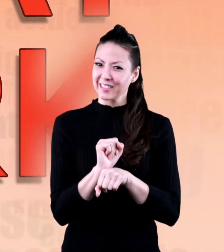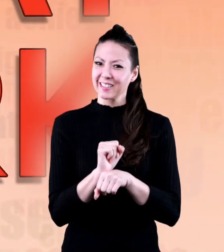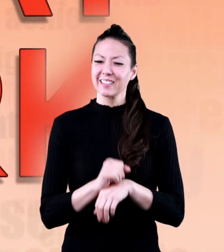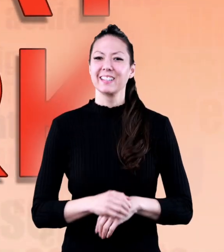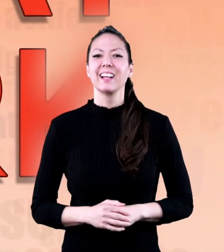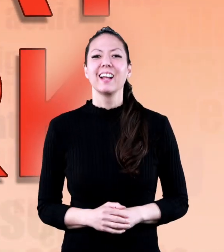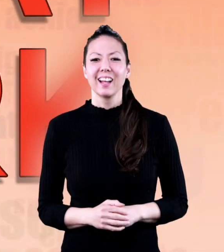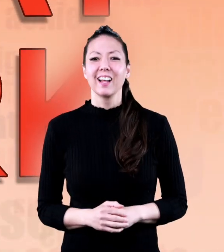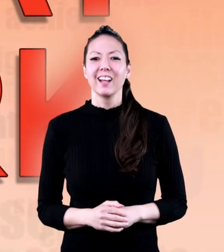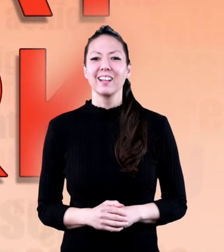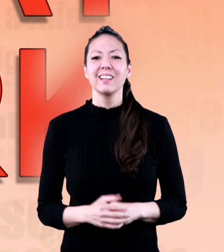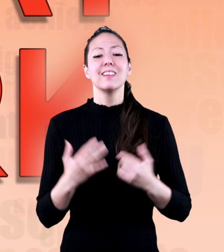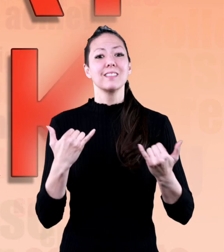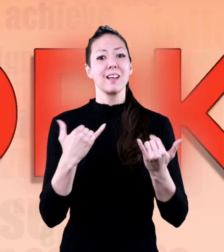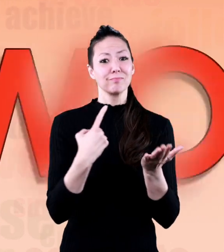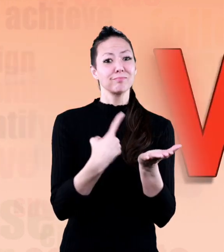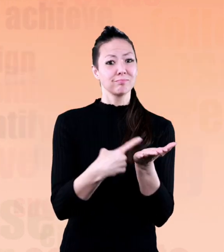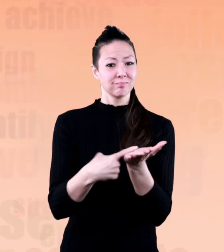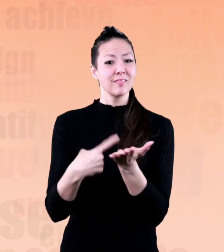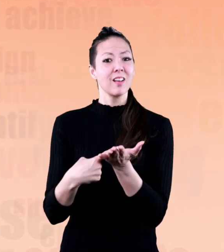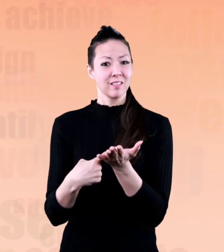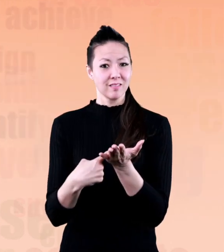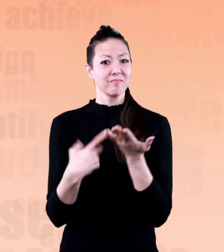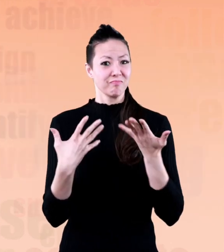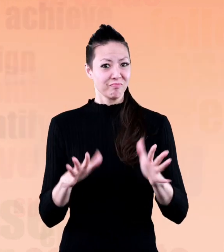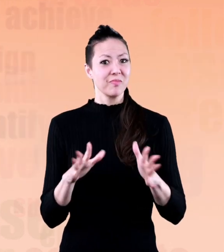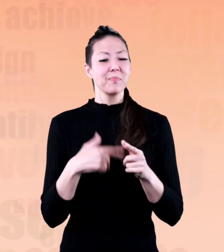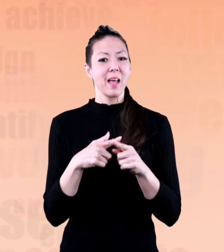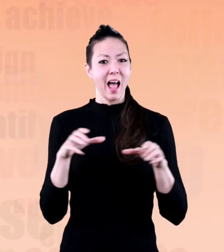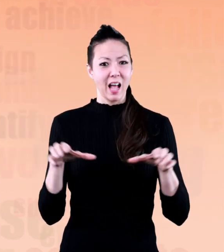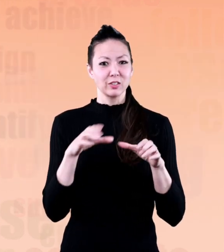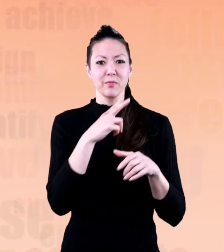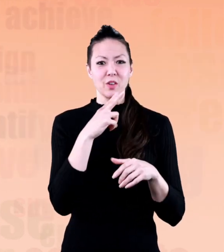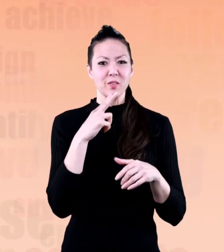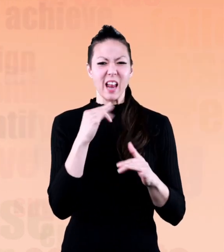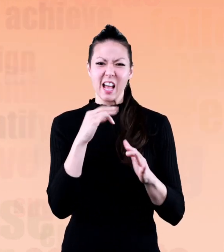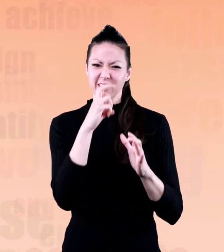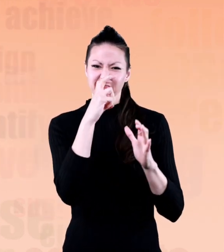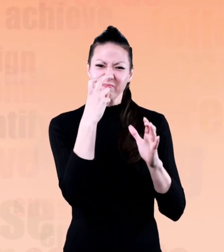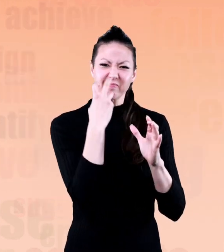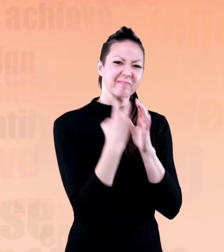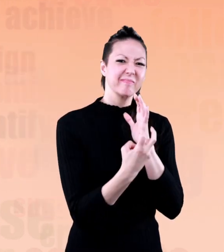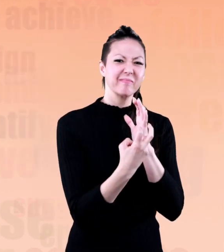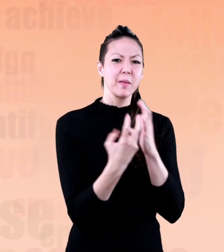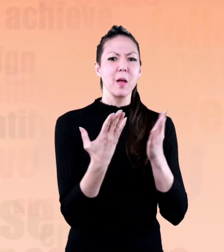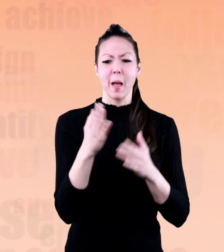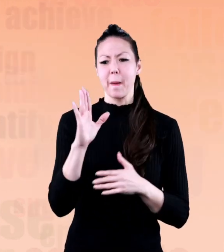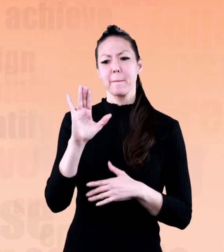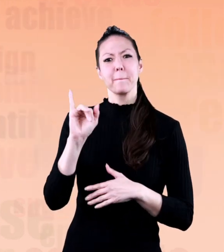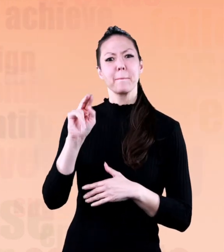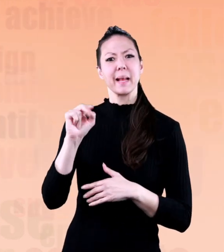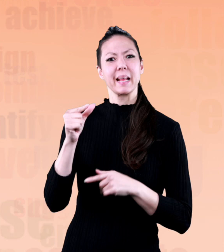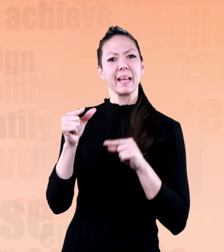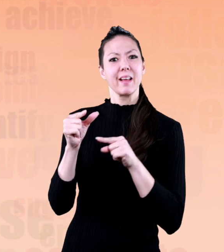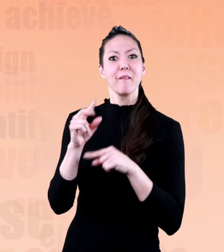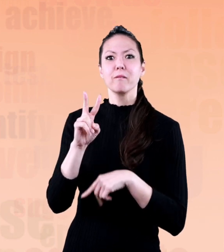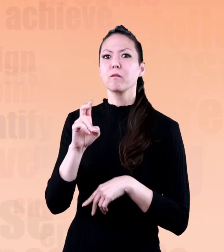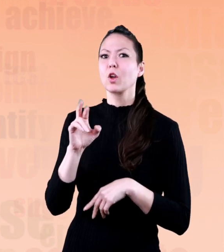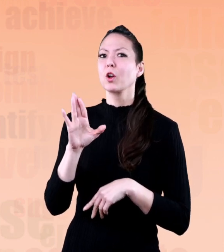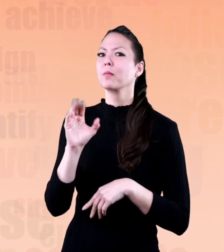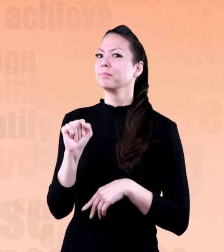work. Now that we've talked about action verbs, we are ready to dig deeper and talk